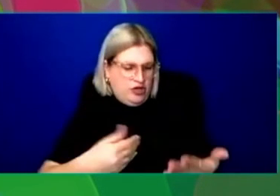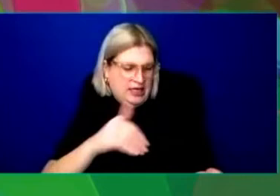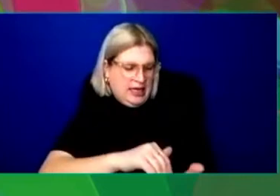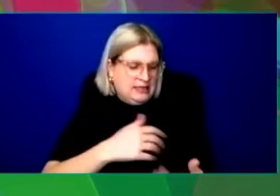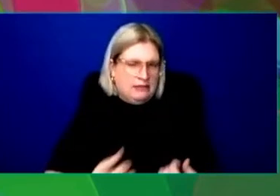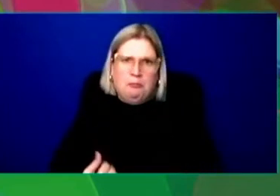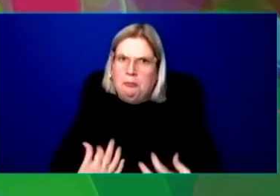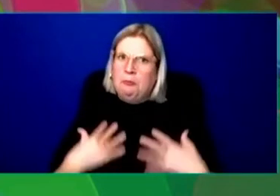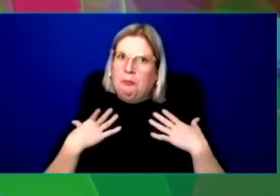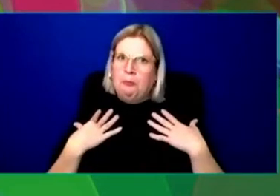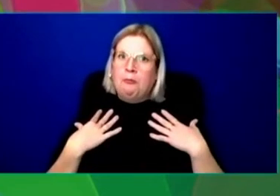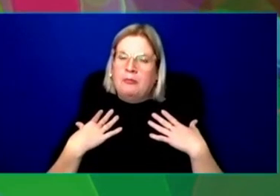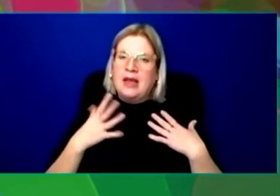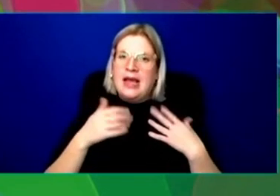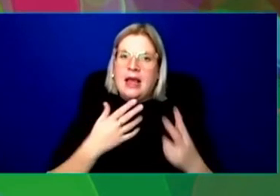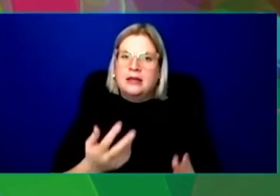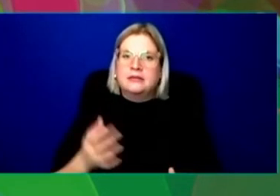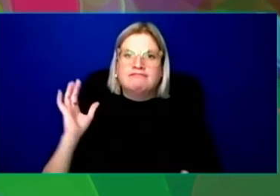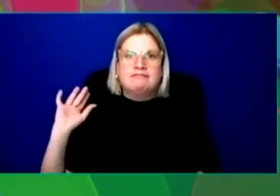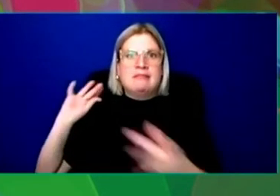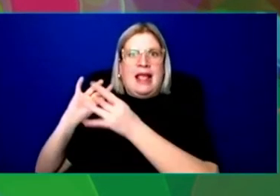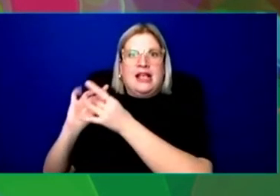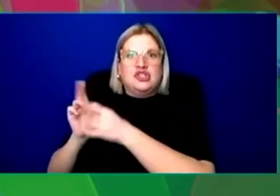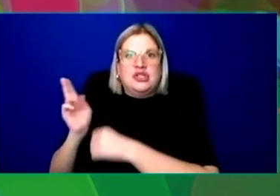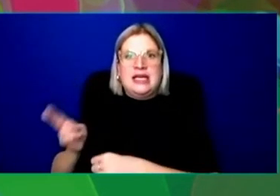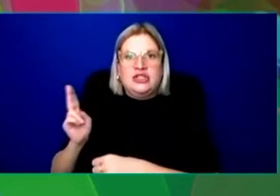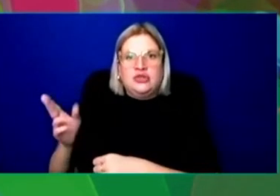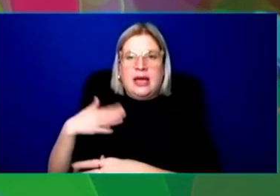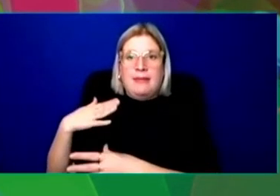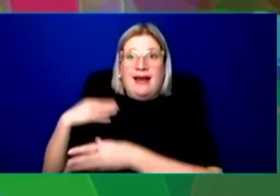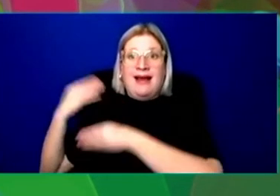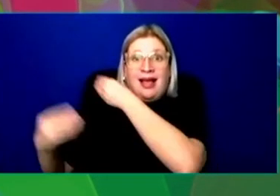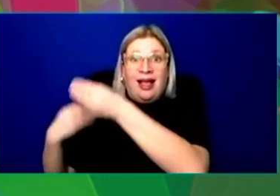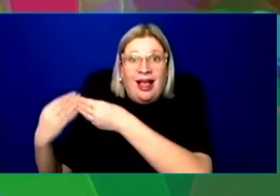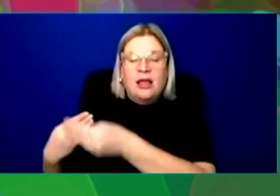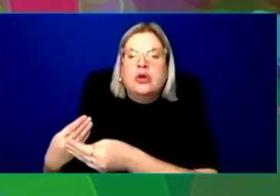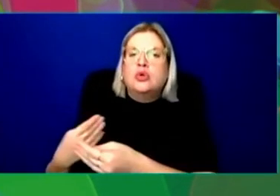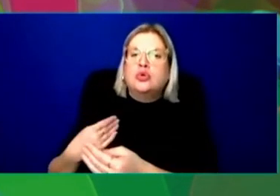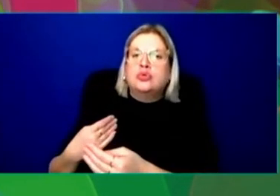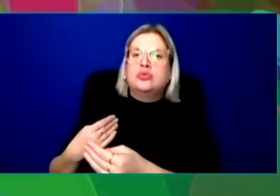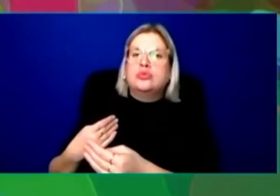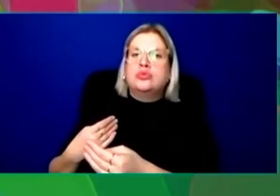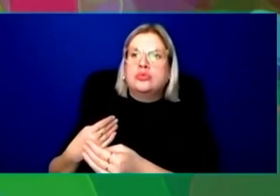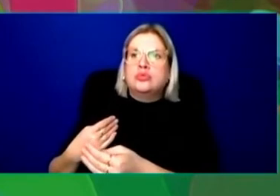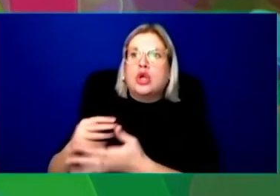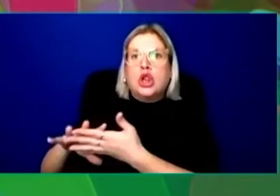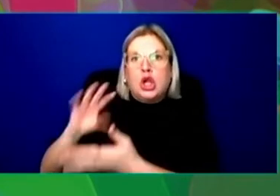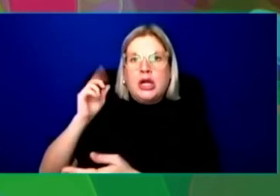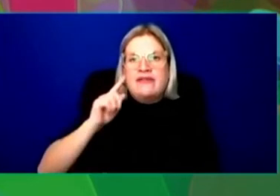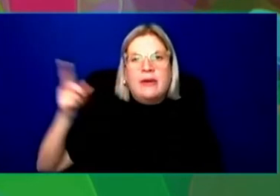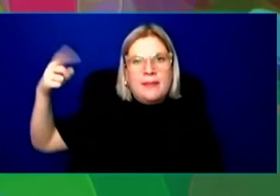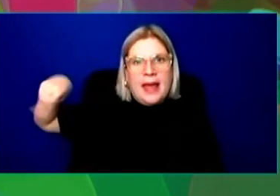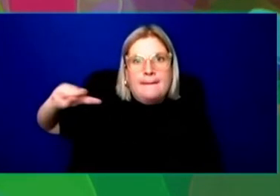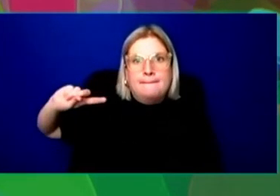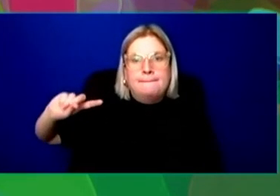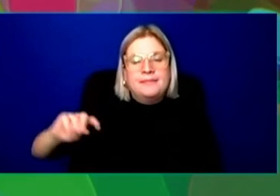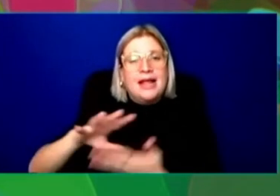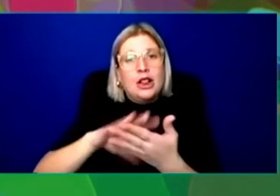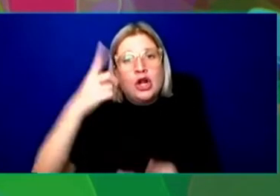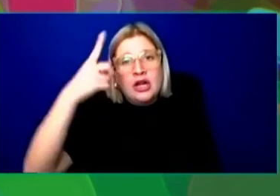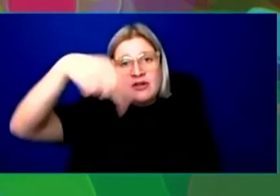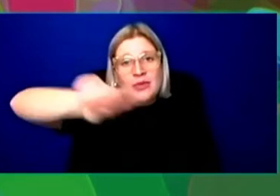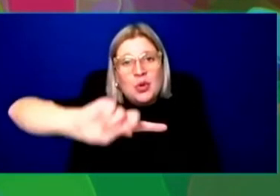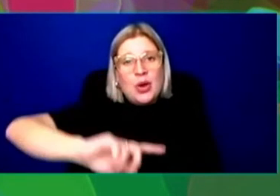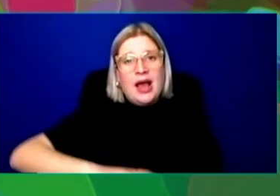reaching back to history and learning from my ancestors. Yes. So, and learning from you all. So thank you so much. To close,